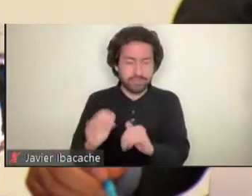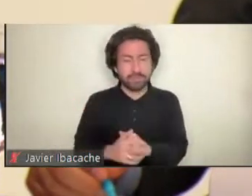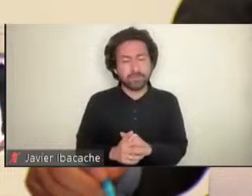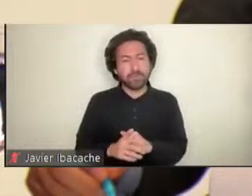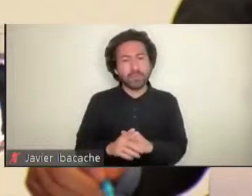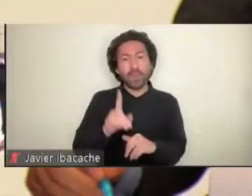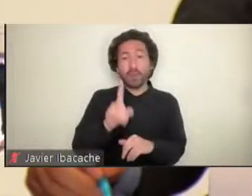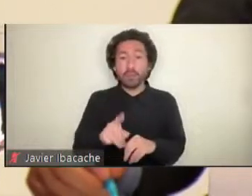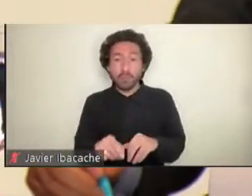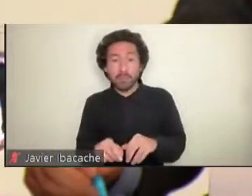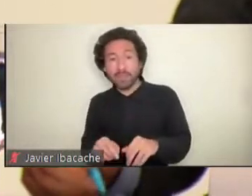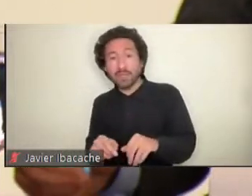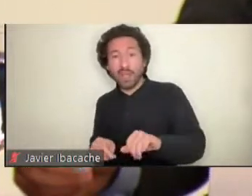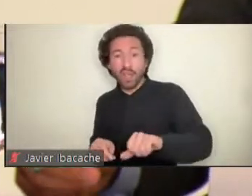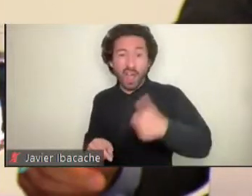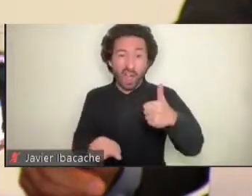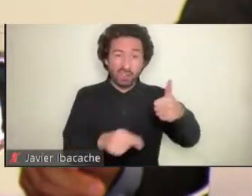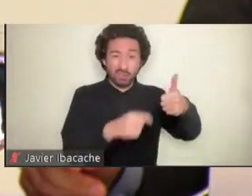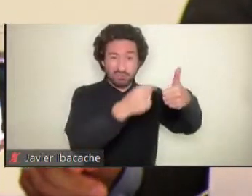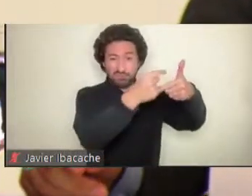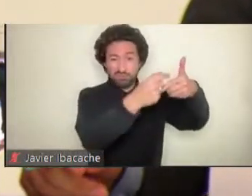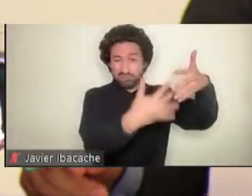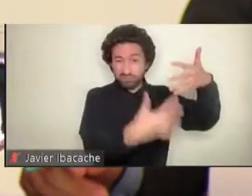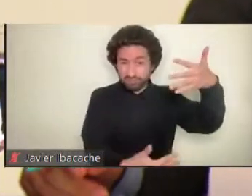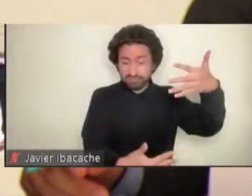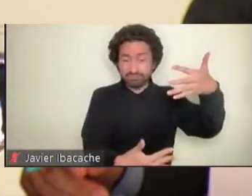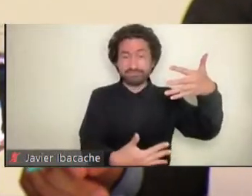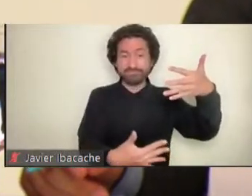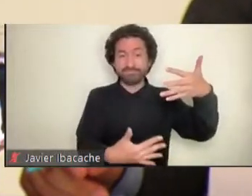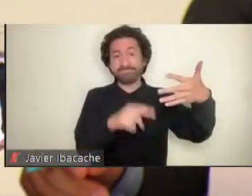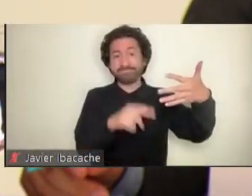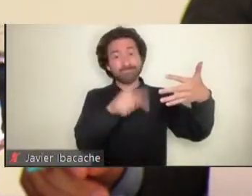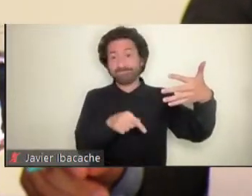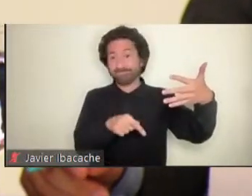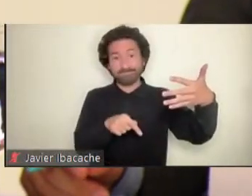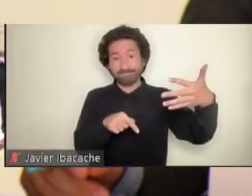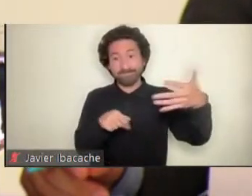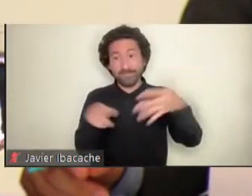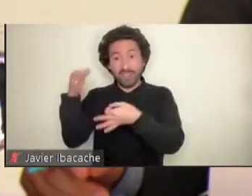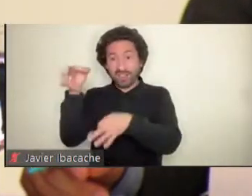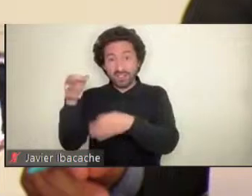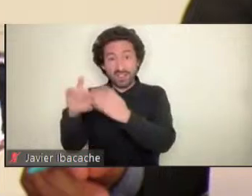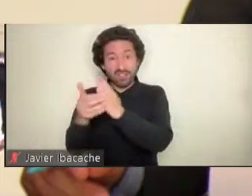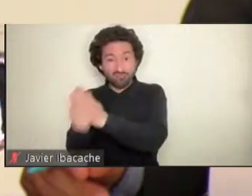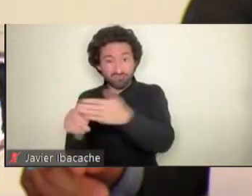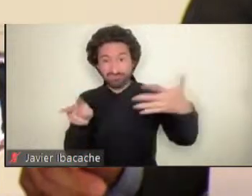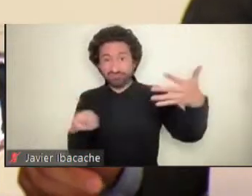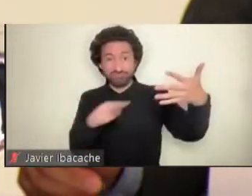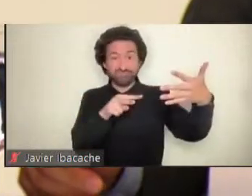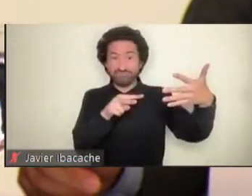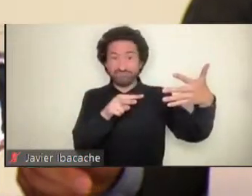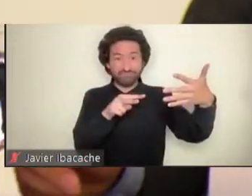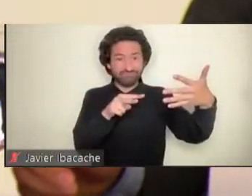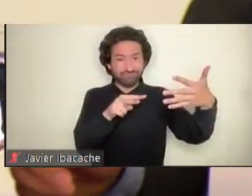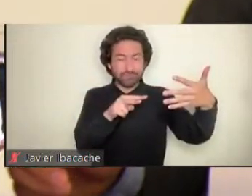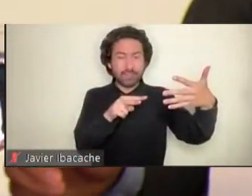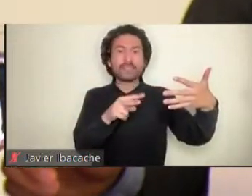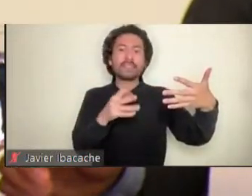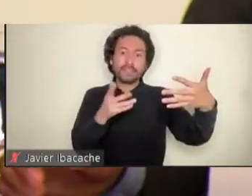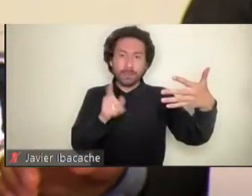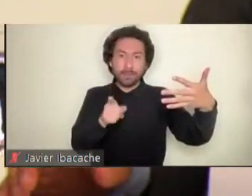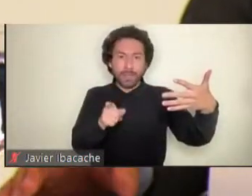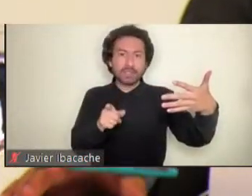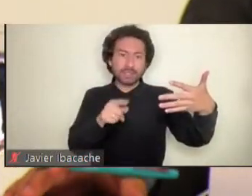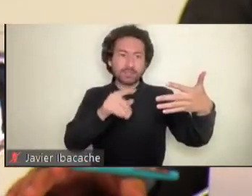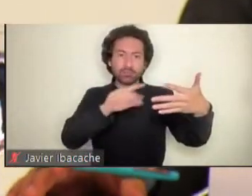but there are many other parts of this puzzle that are not being dealt with the same strength,